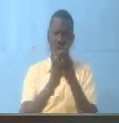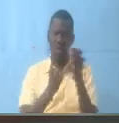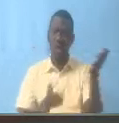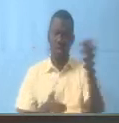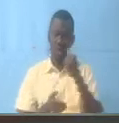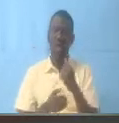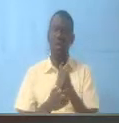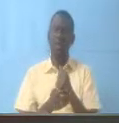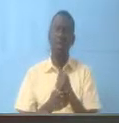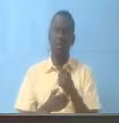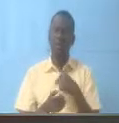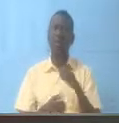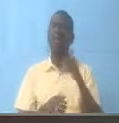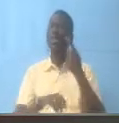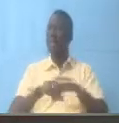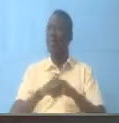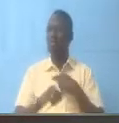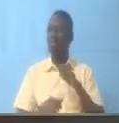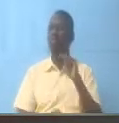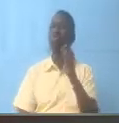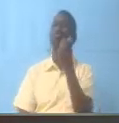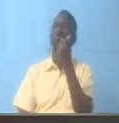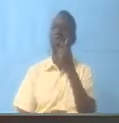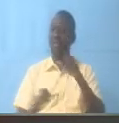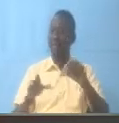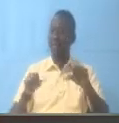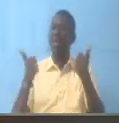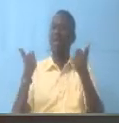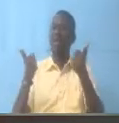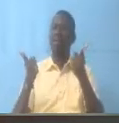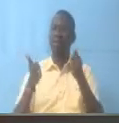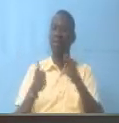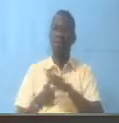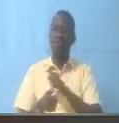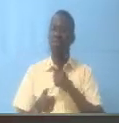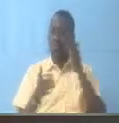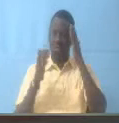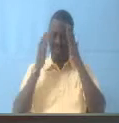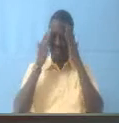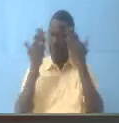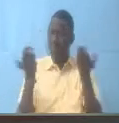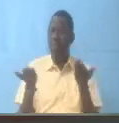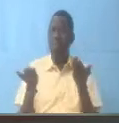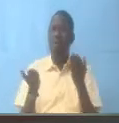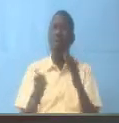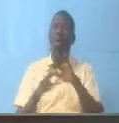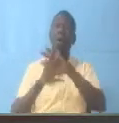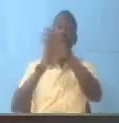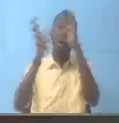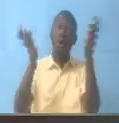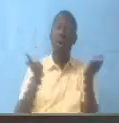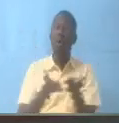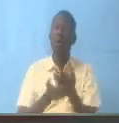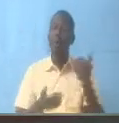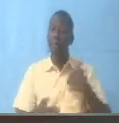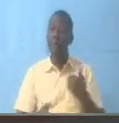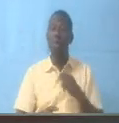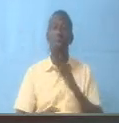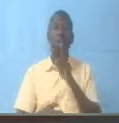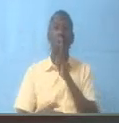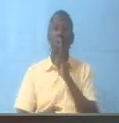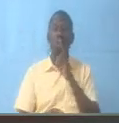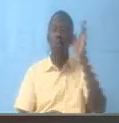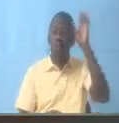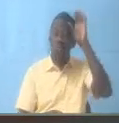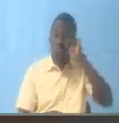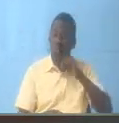fresh. So we did not get to know all those people who knew the details, but